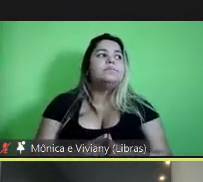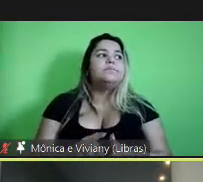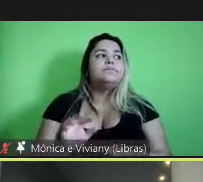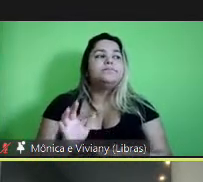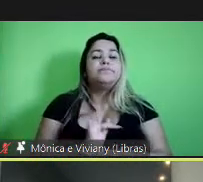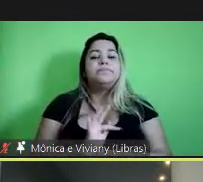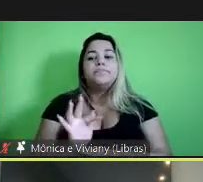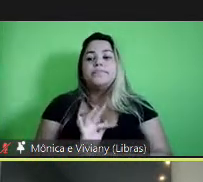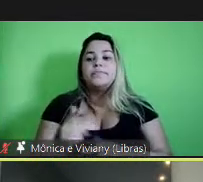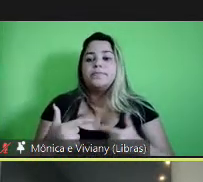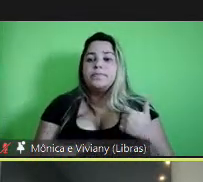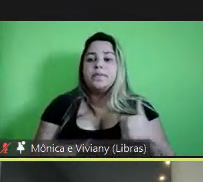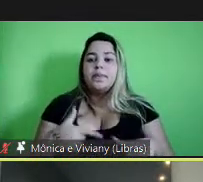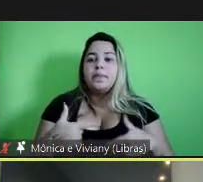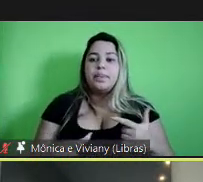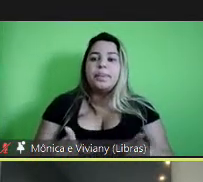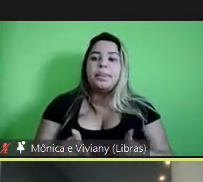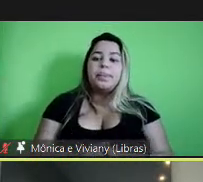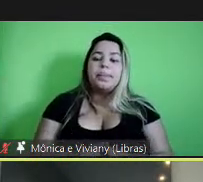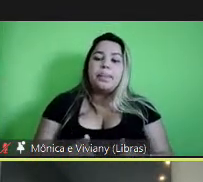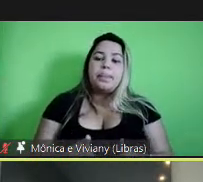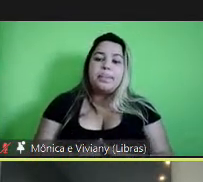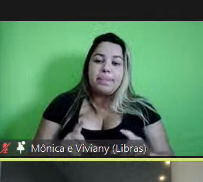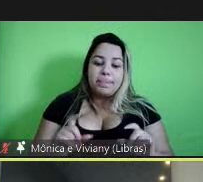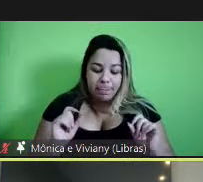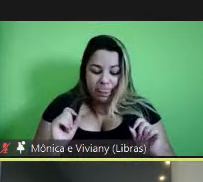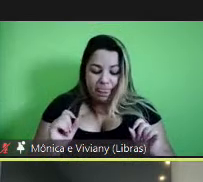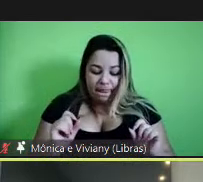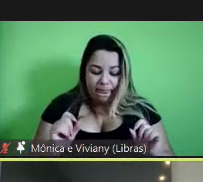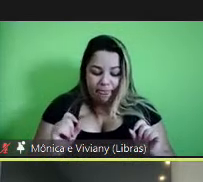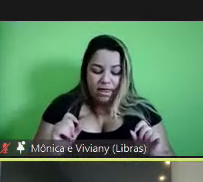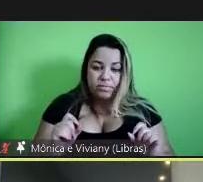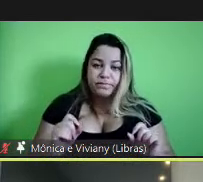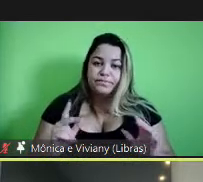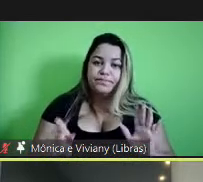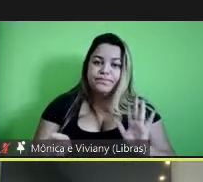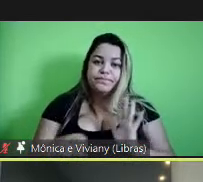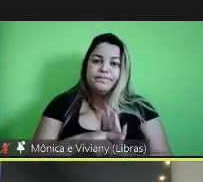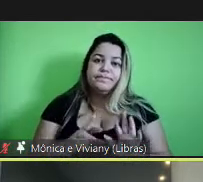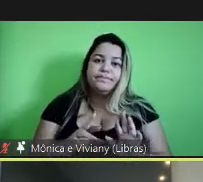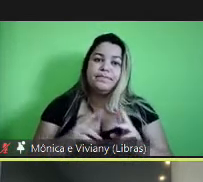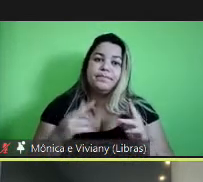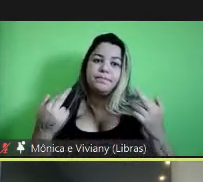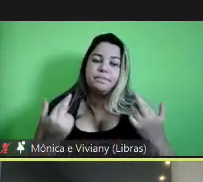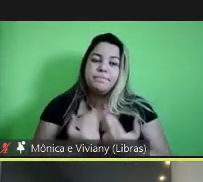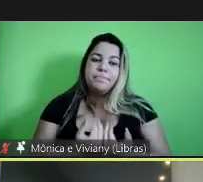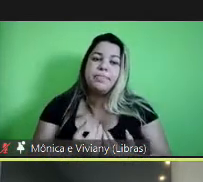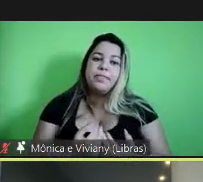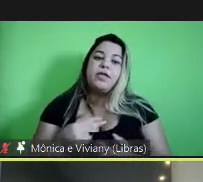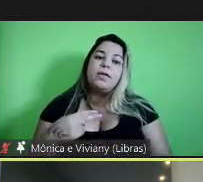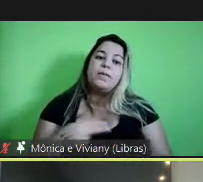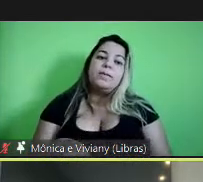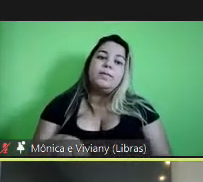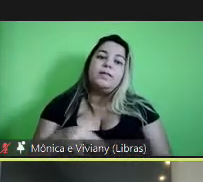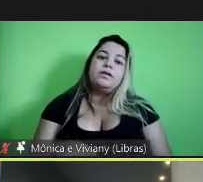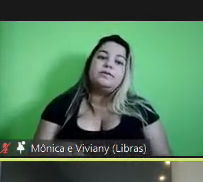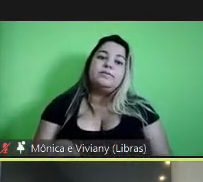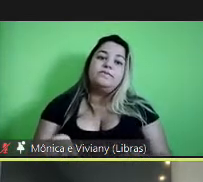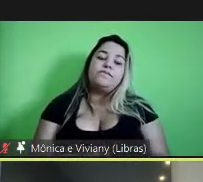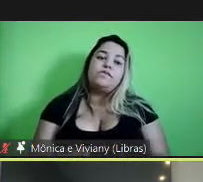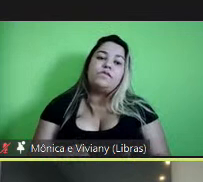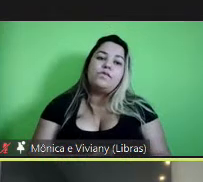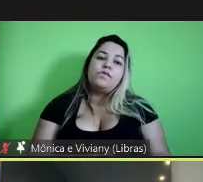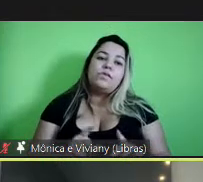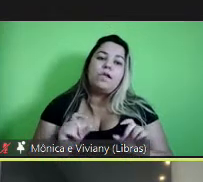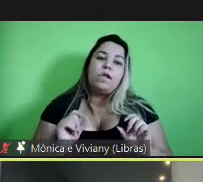go from the formation of workers. And we aim for that. We like to do that in the ingredients that we do with nutritionists,